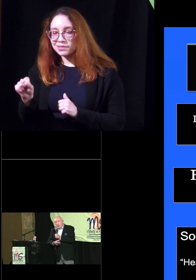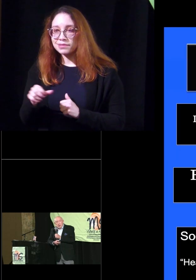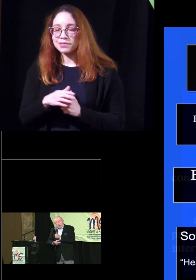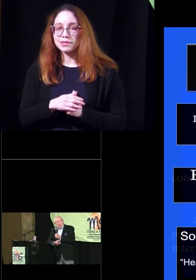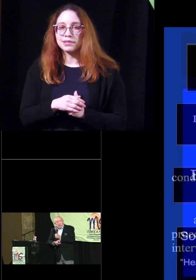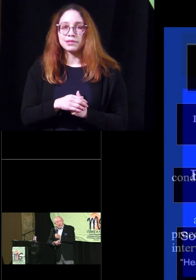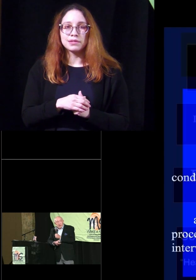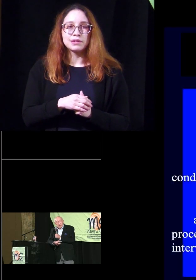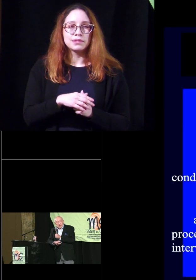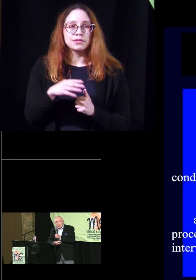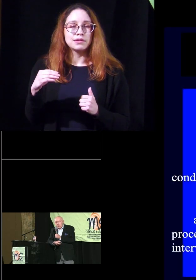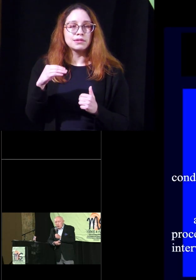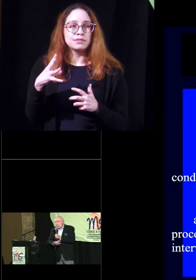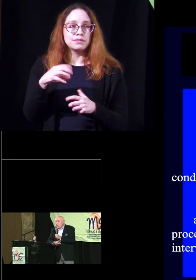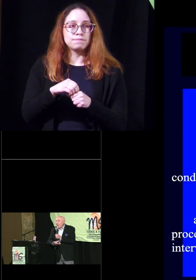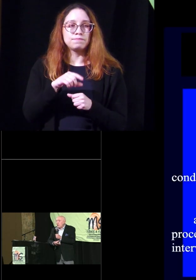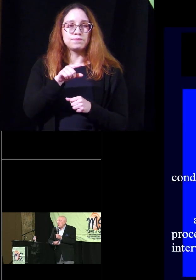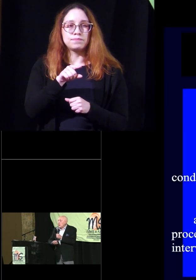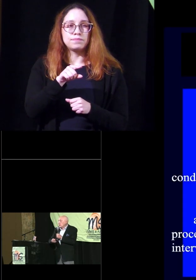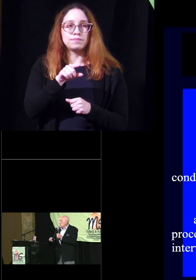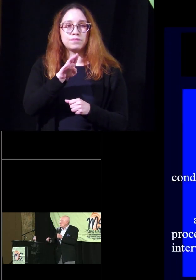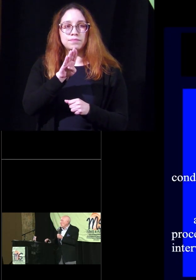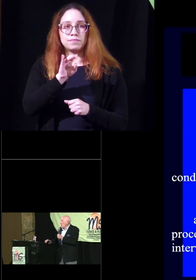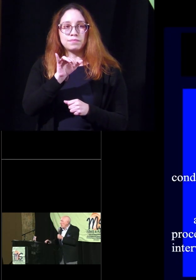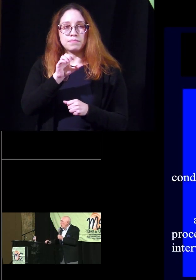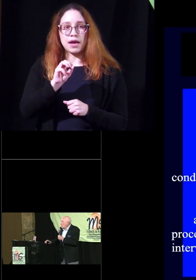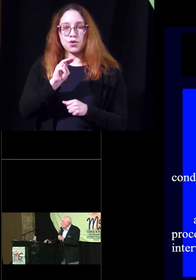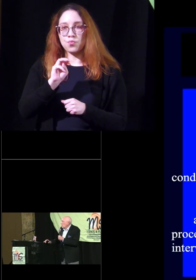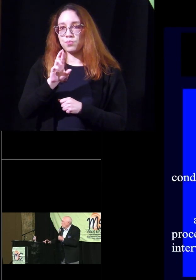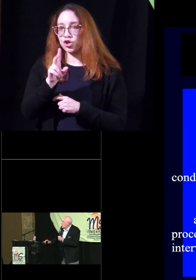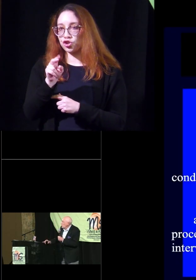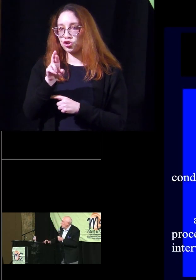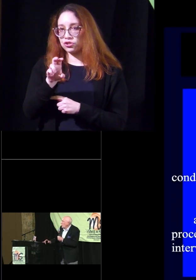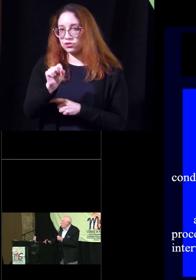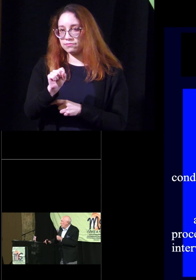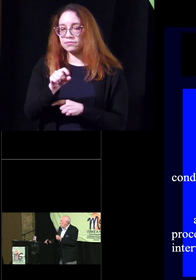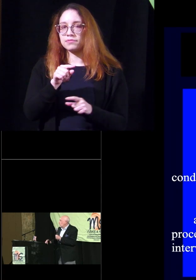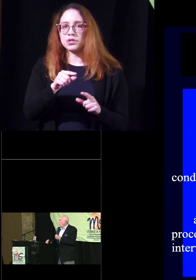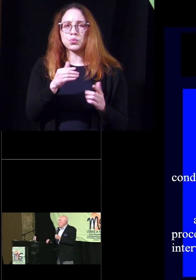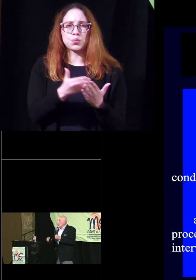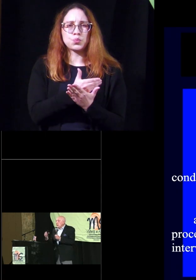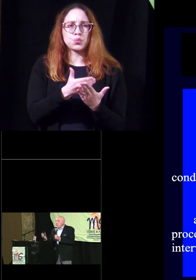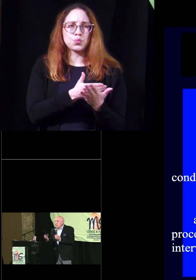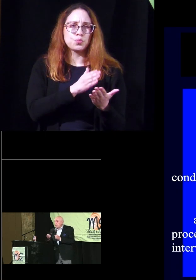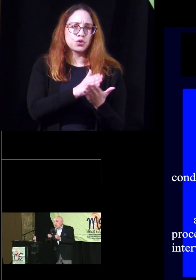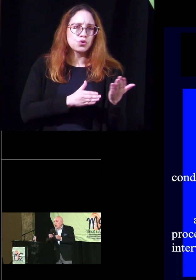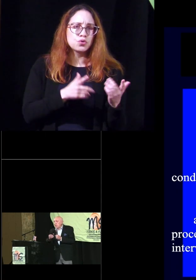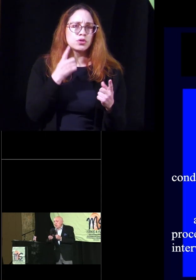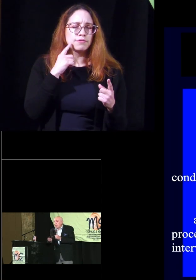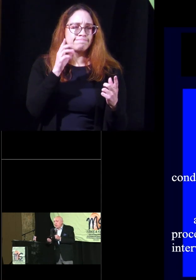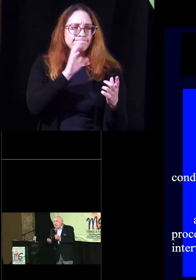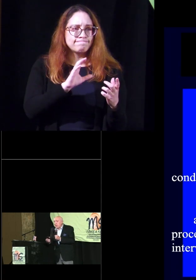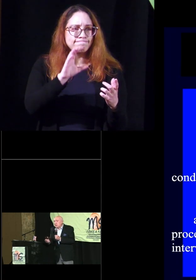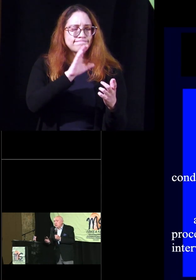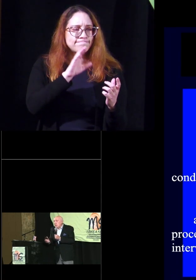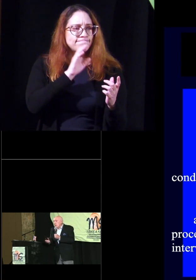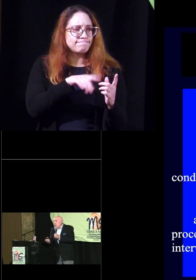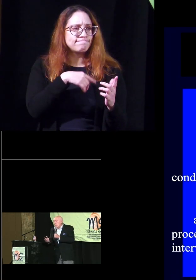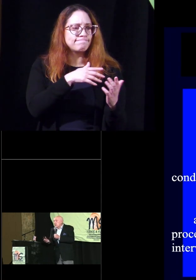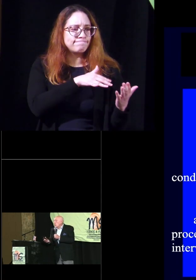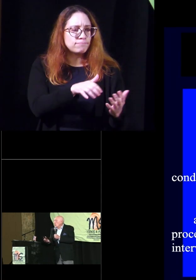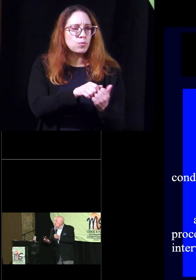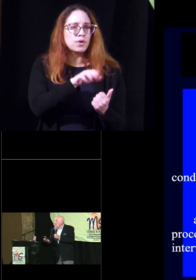then included in that slide you saw was biomarkers. So this is a new area of MS. We've been looking for this for a long time with